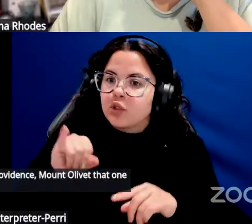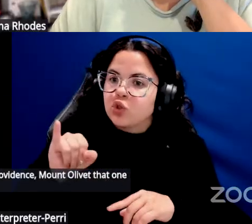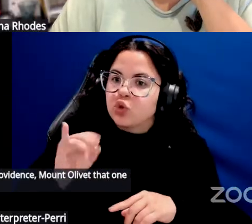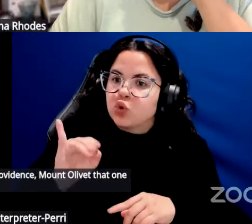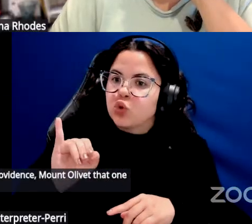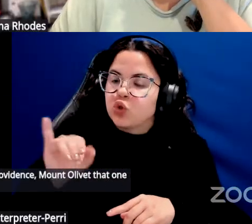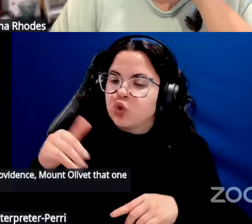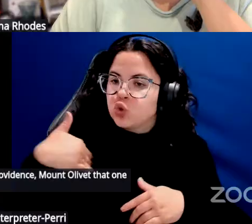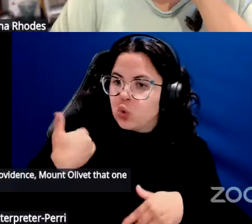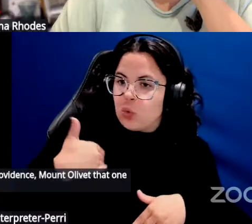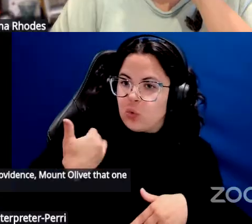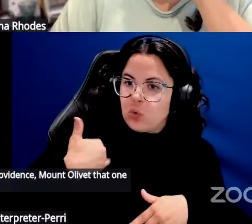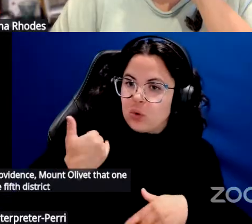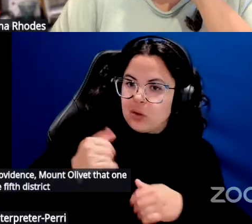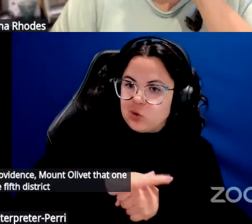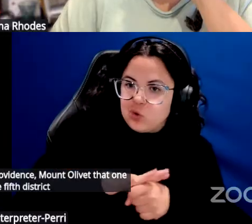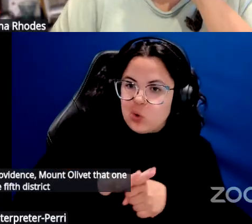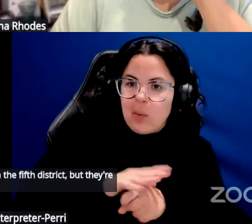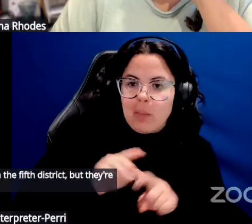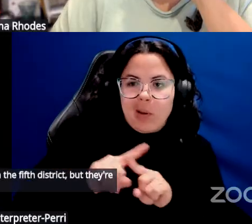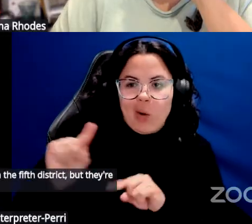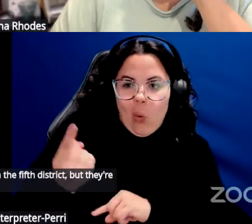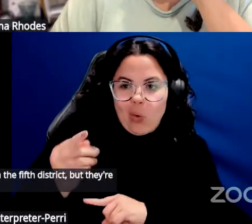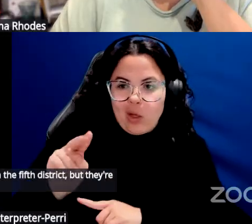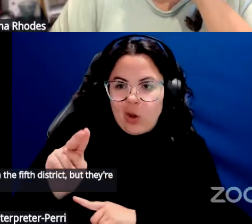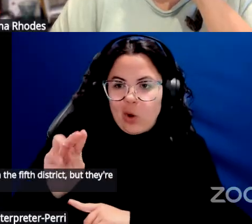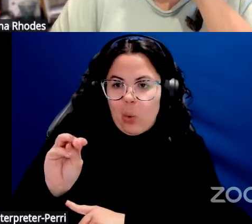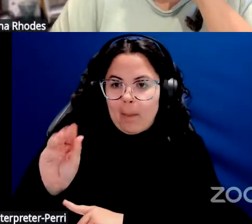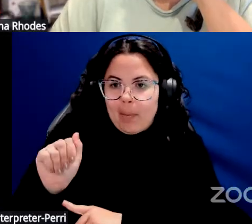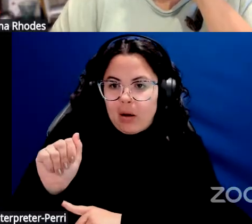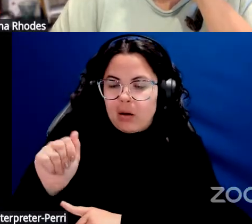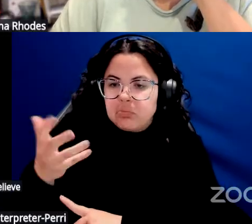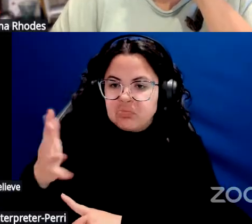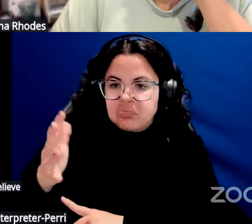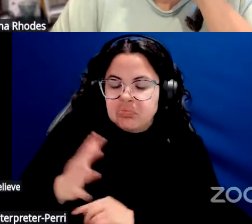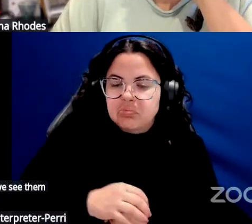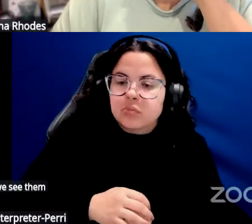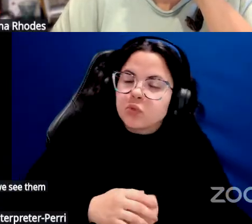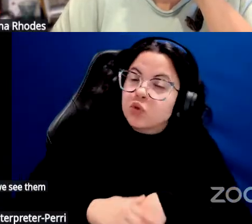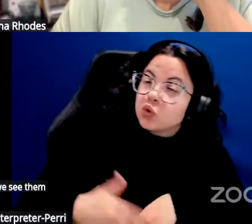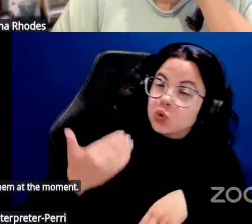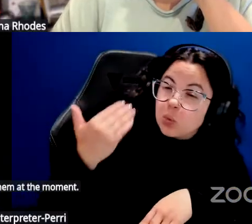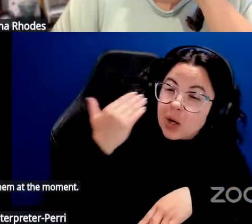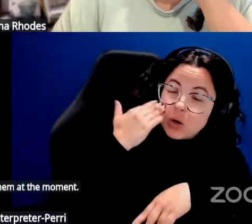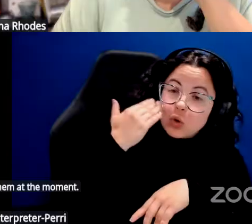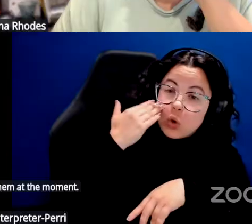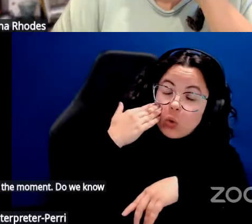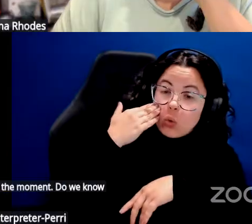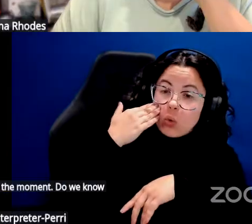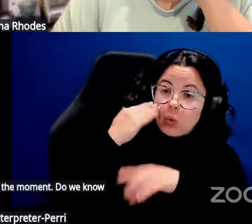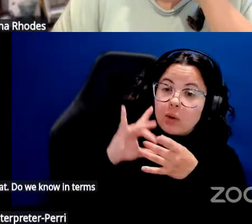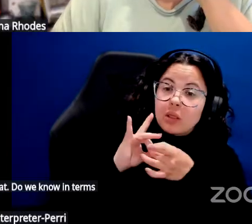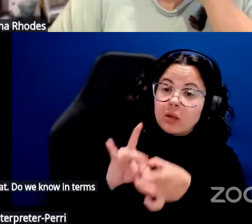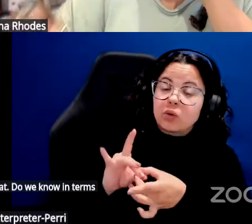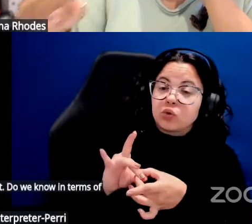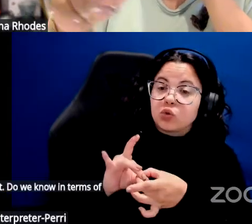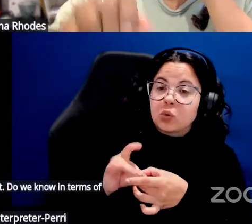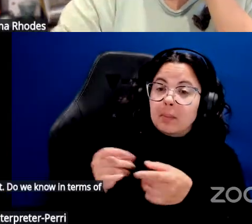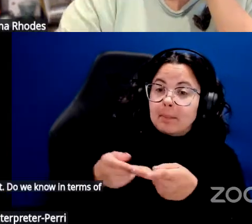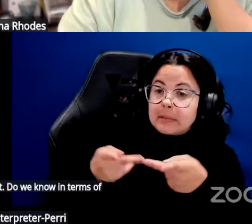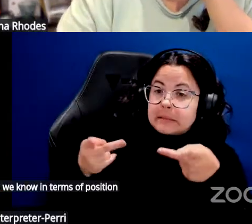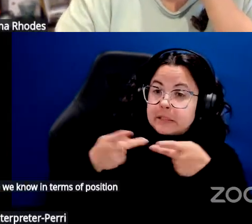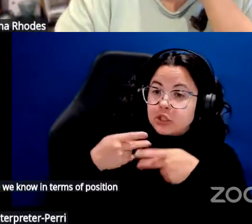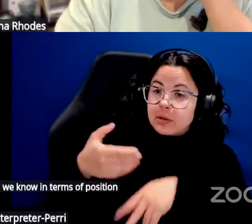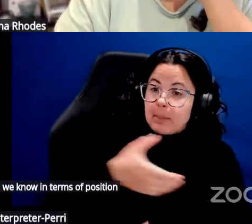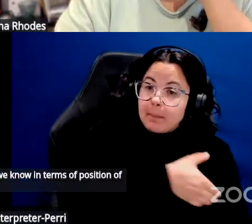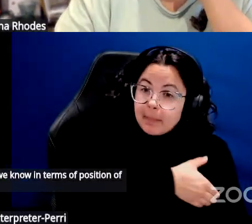in the 5th district, but they're only in Noma. That's where they believe we see them at. Do we know, in terms of position of power